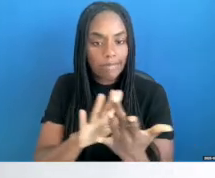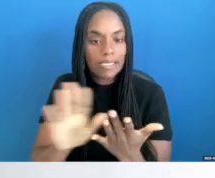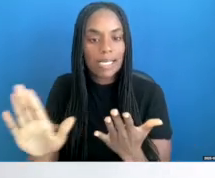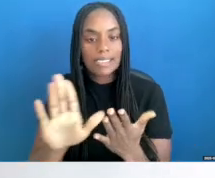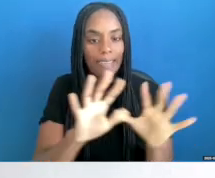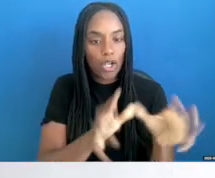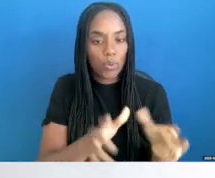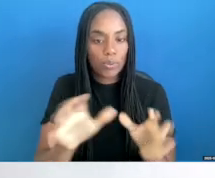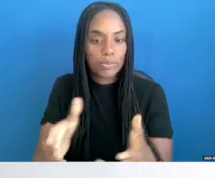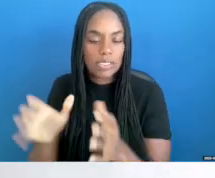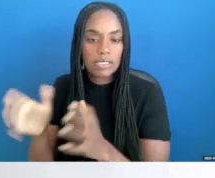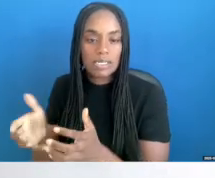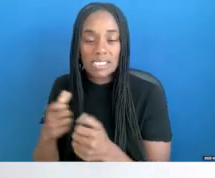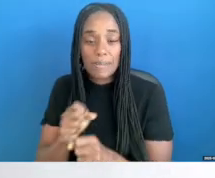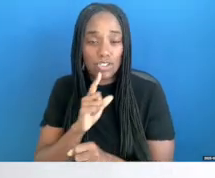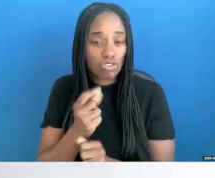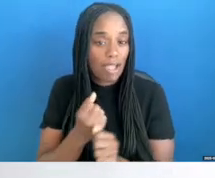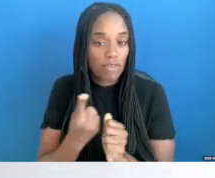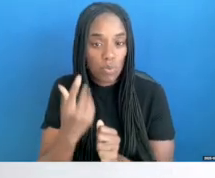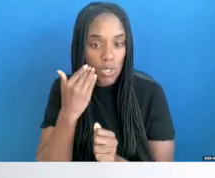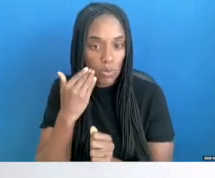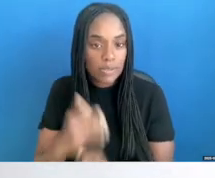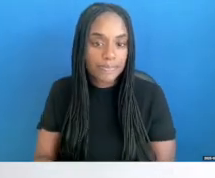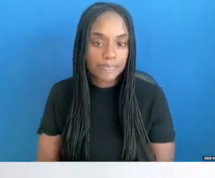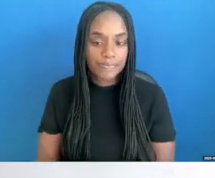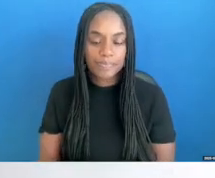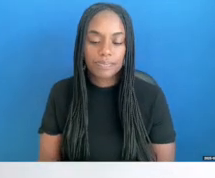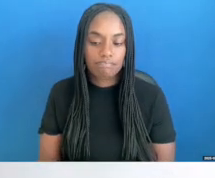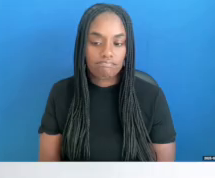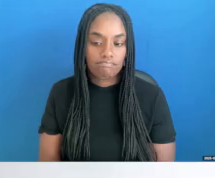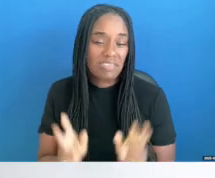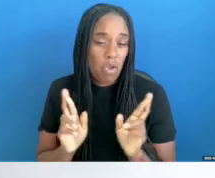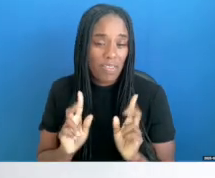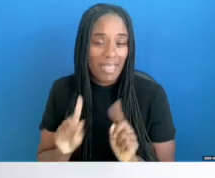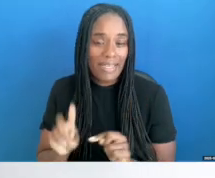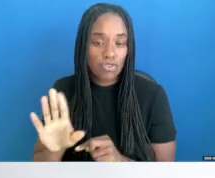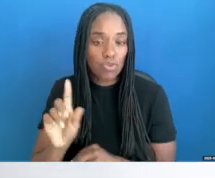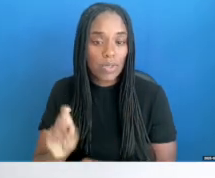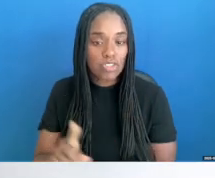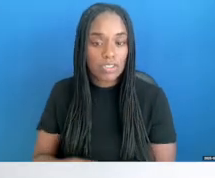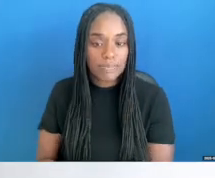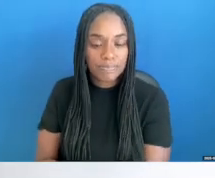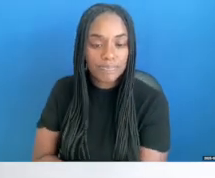that everybody knows about that. So hopefully that answers your question.